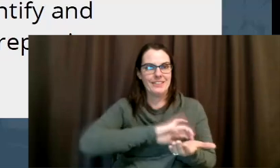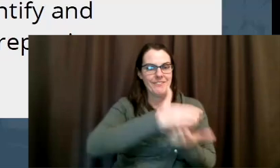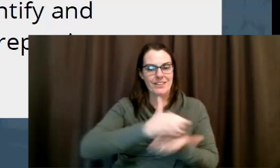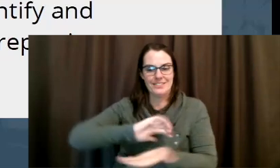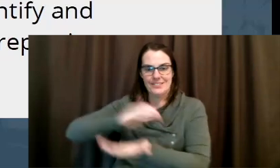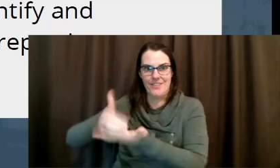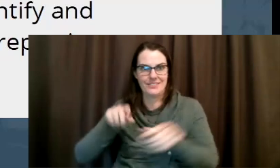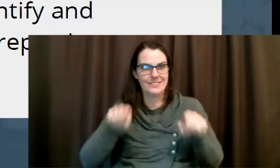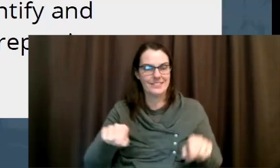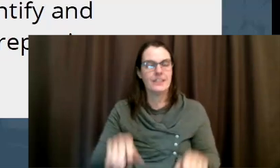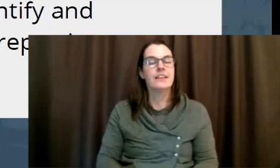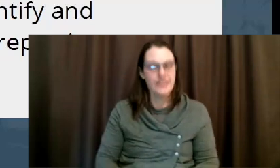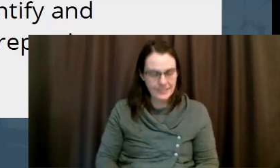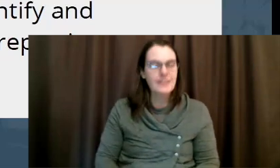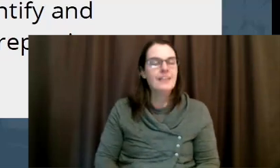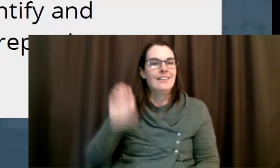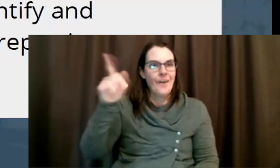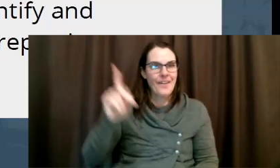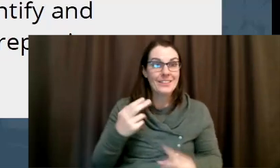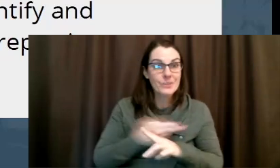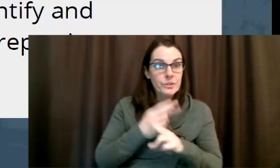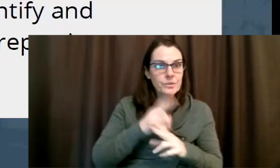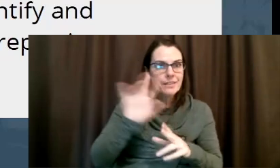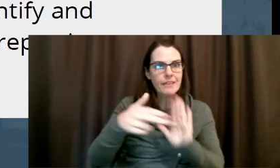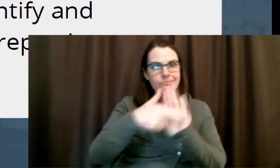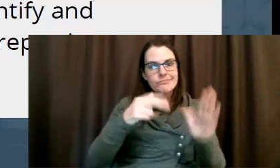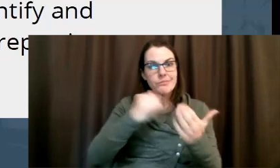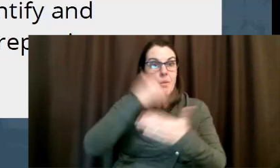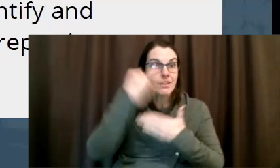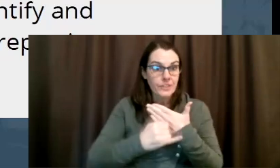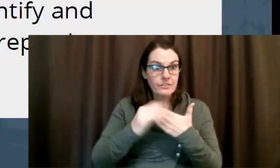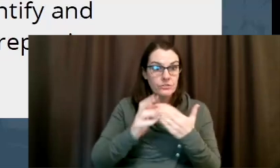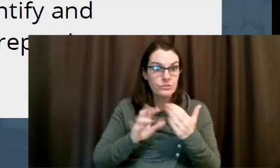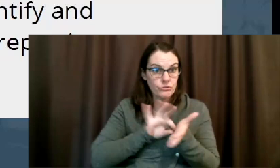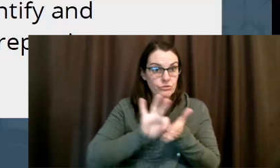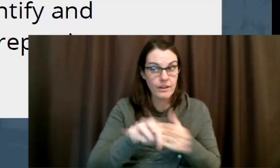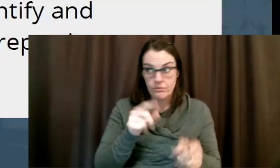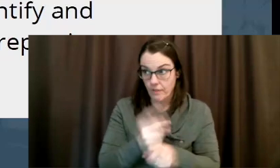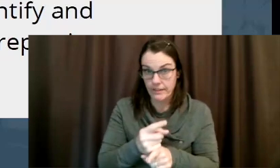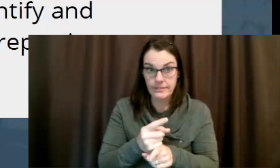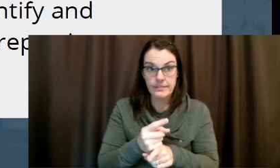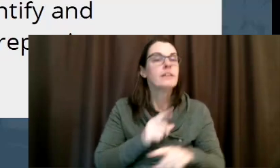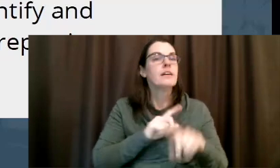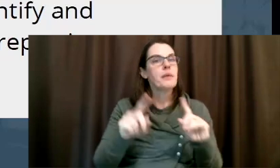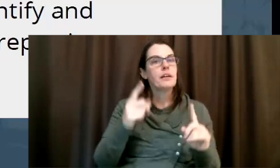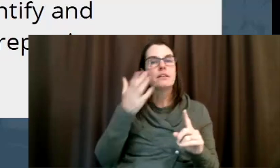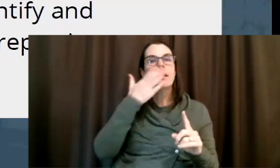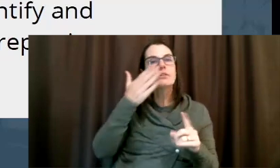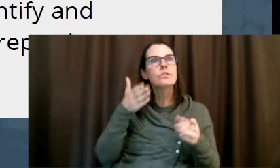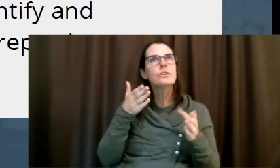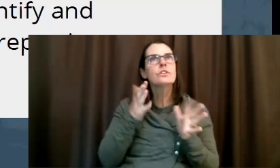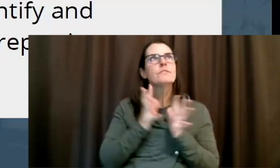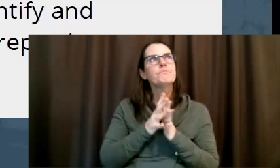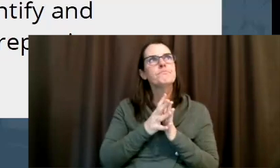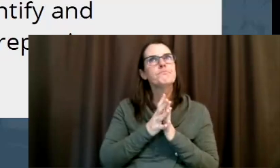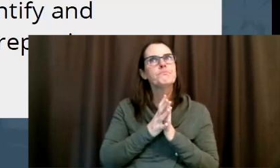So we're using projects to track income and expenses, right? But I think a good way to kind of